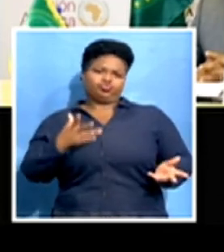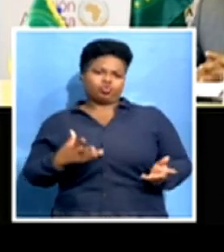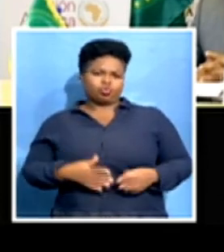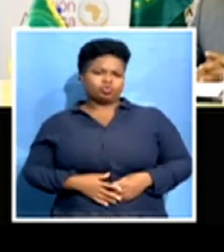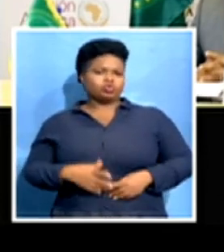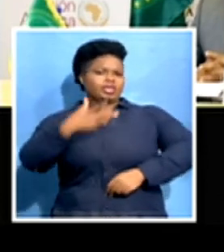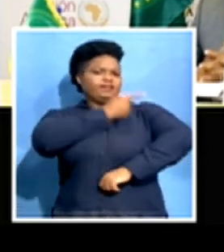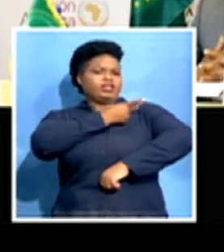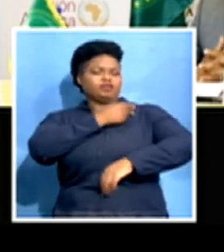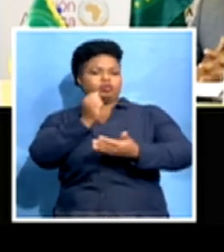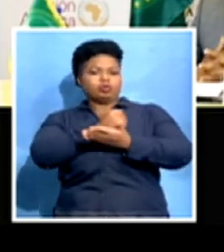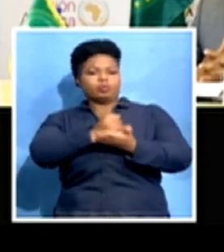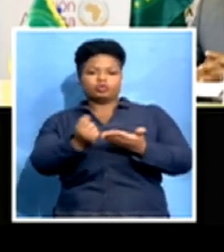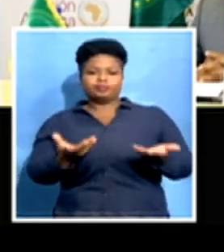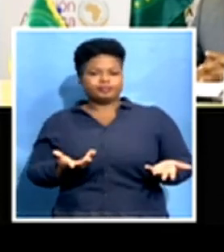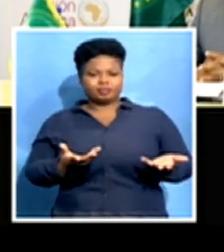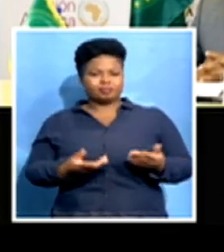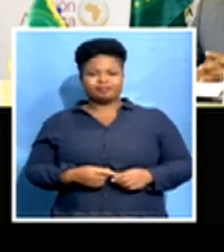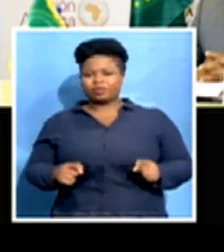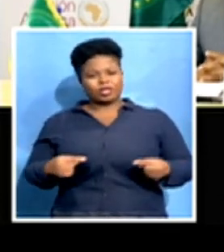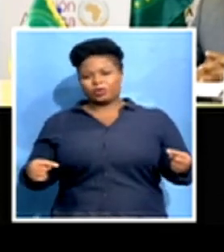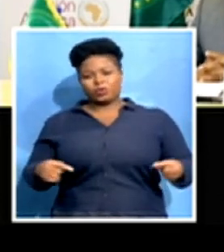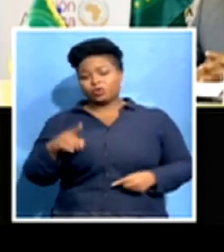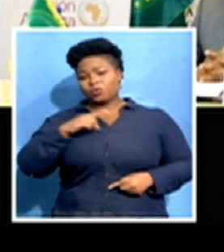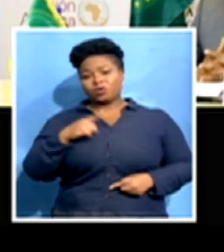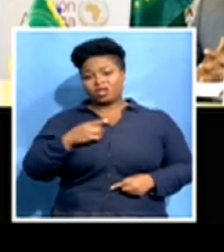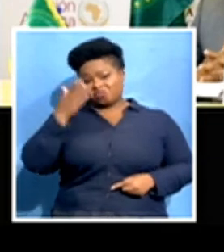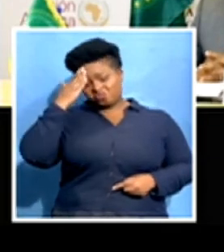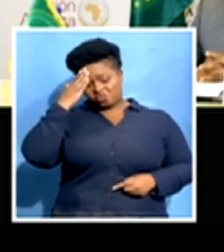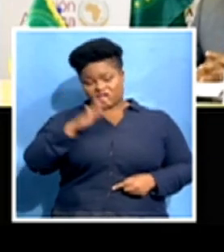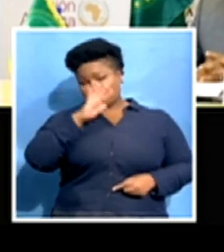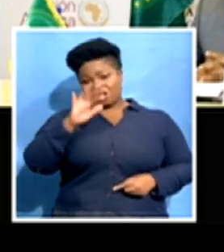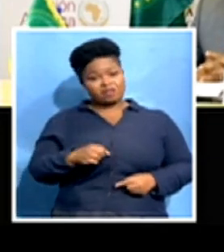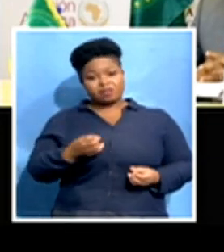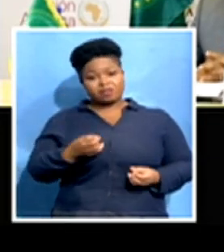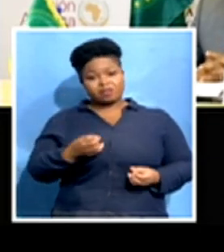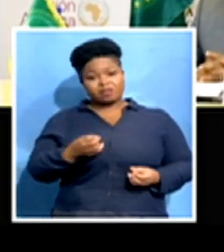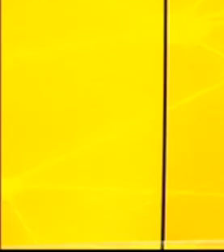requirements given where we are in the rollout of vaccination across the continent.